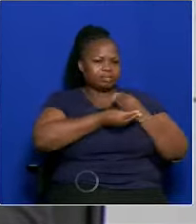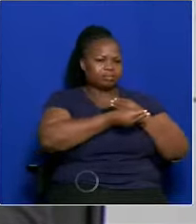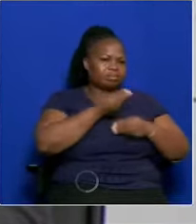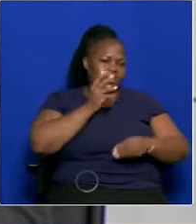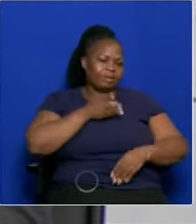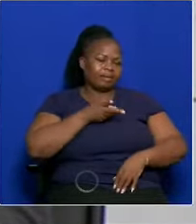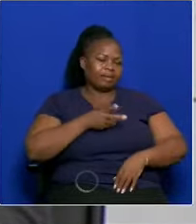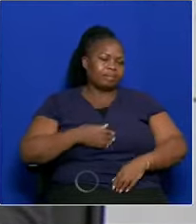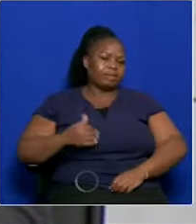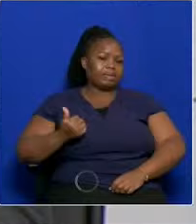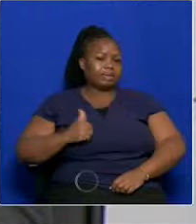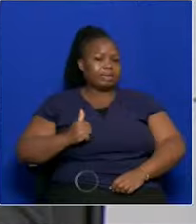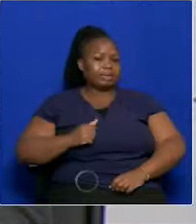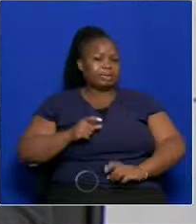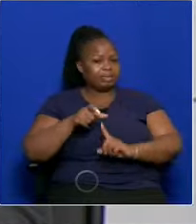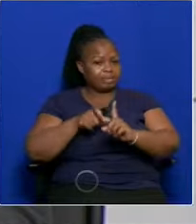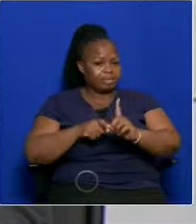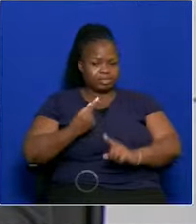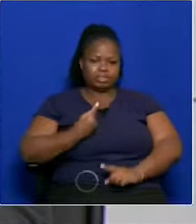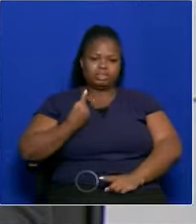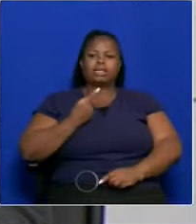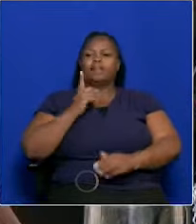person handed himself.